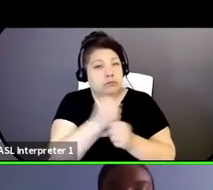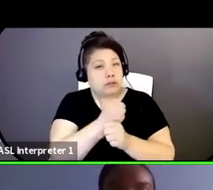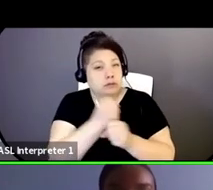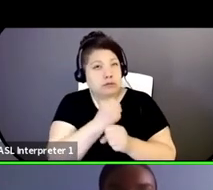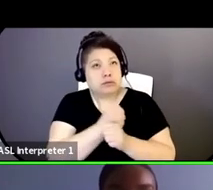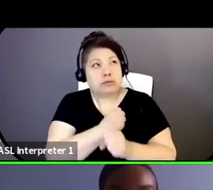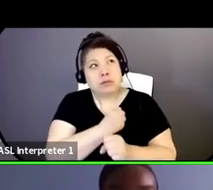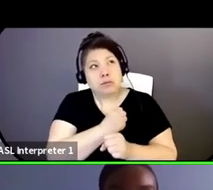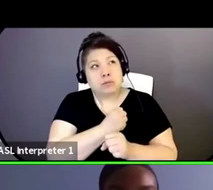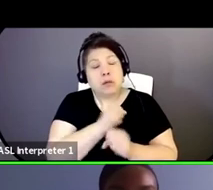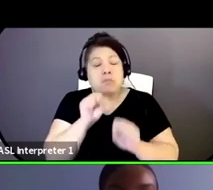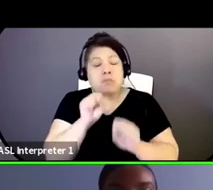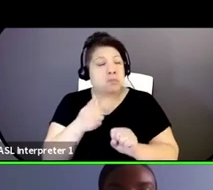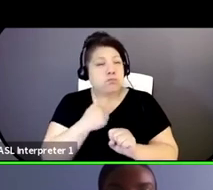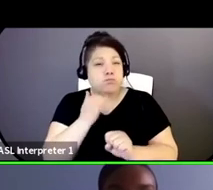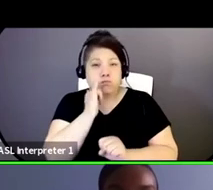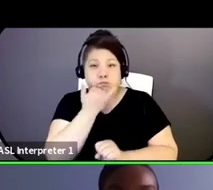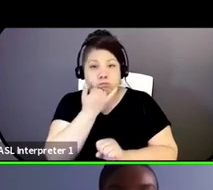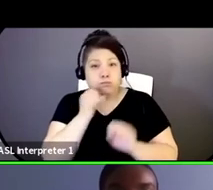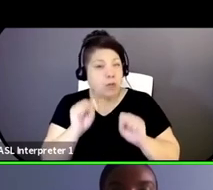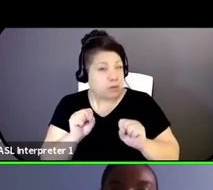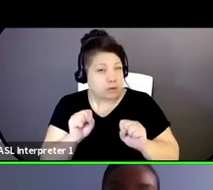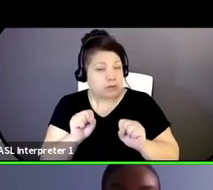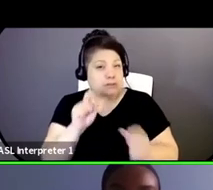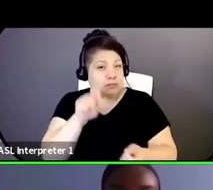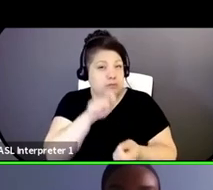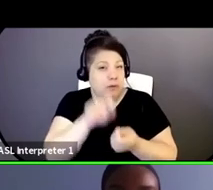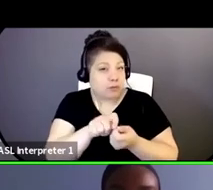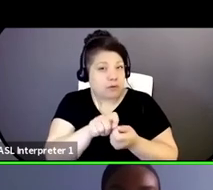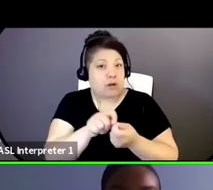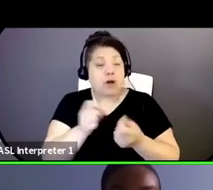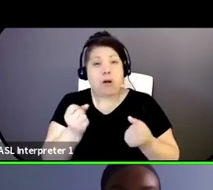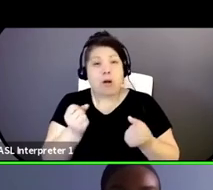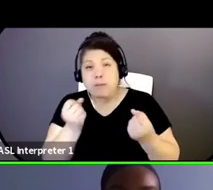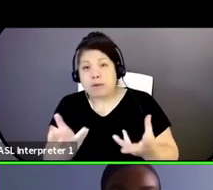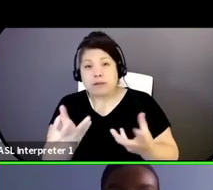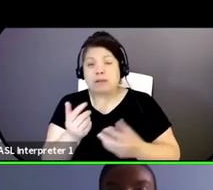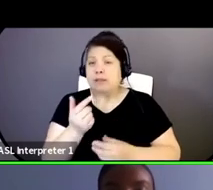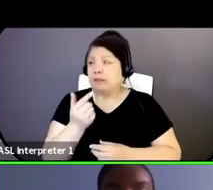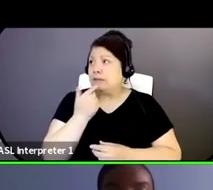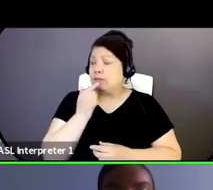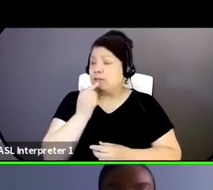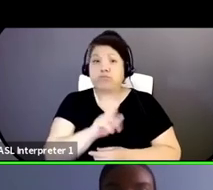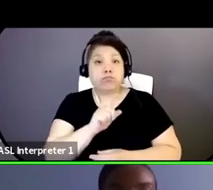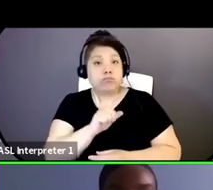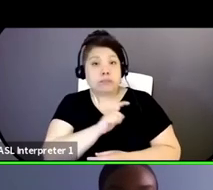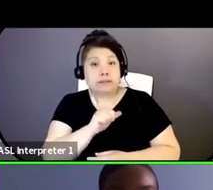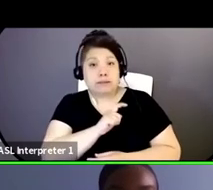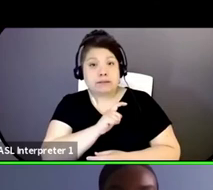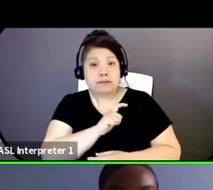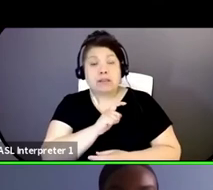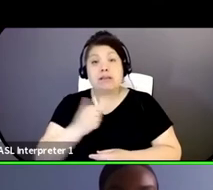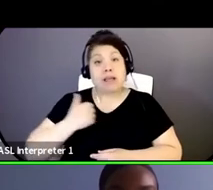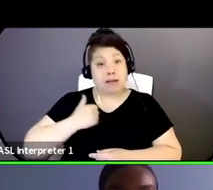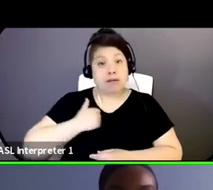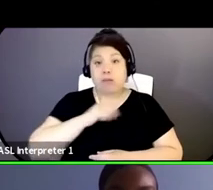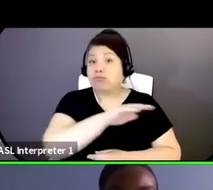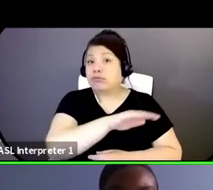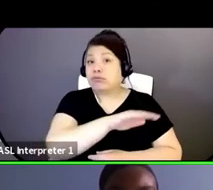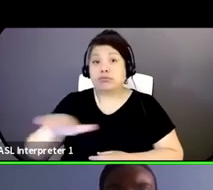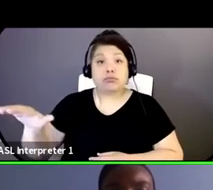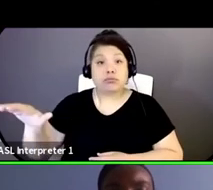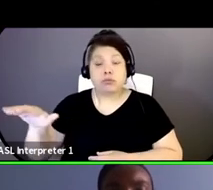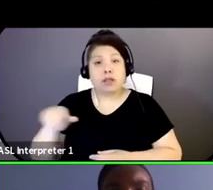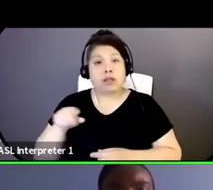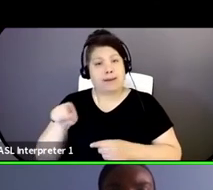you can quote me on it, but just check later, but it's something like the police across Canada call